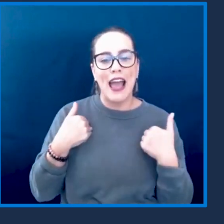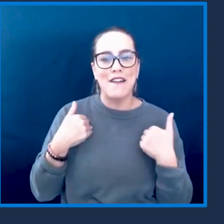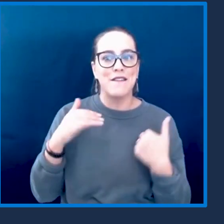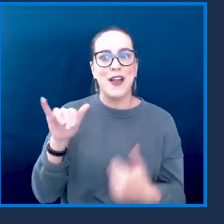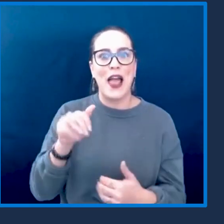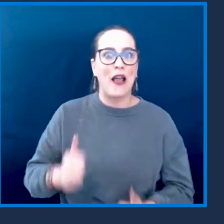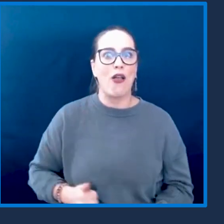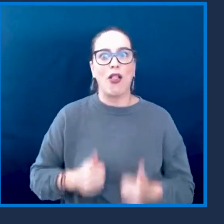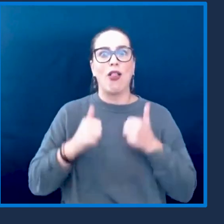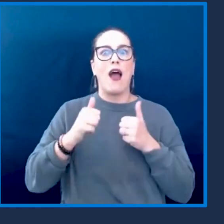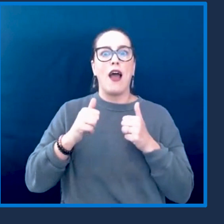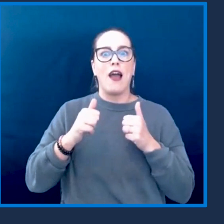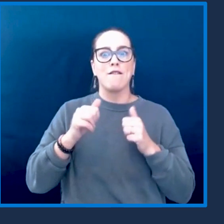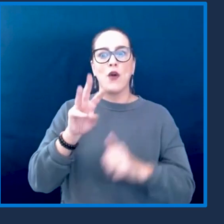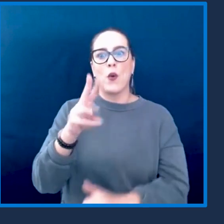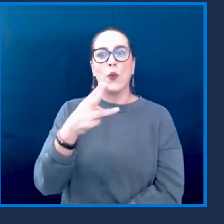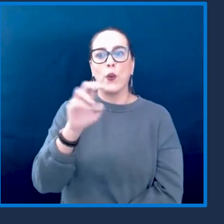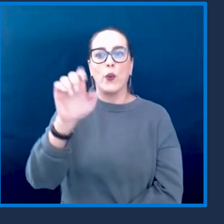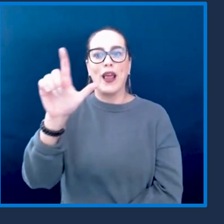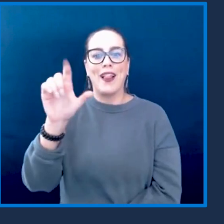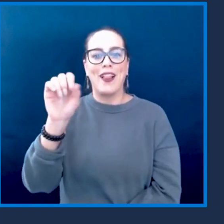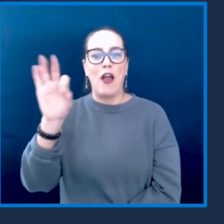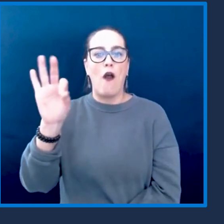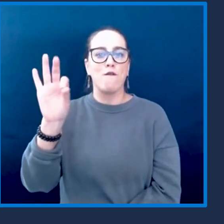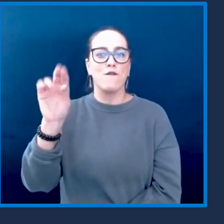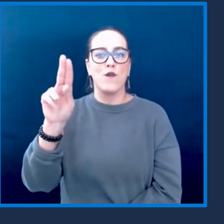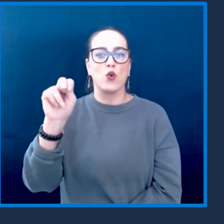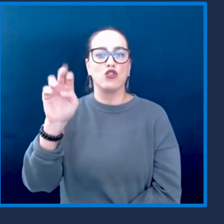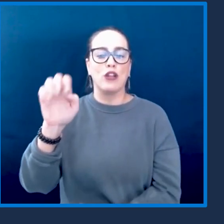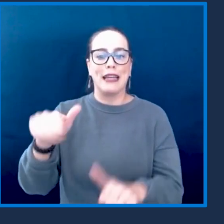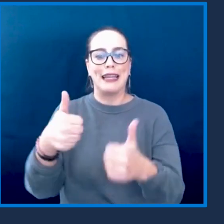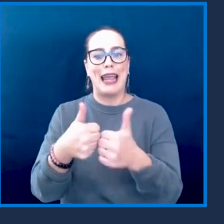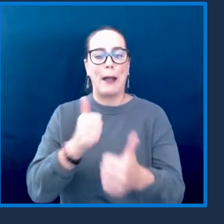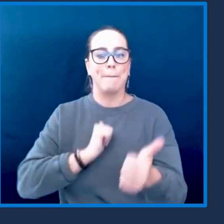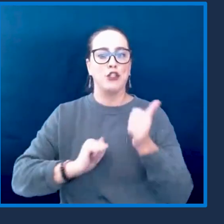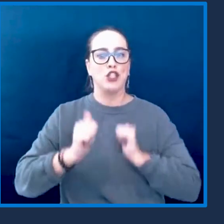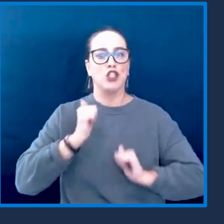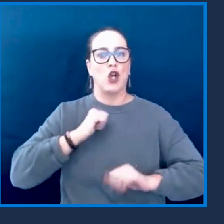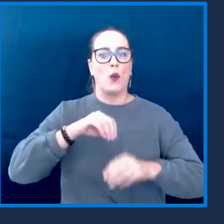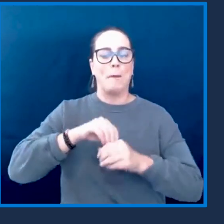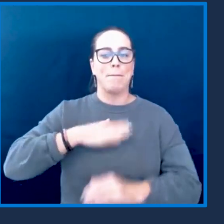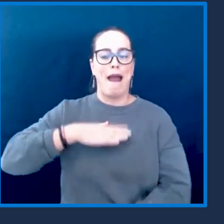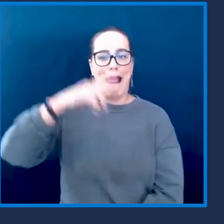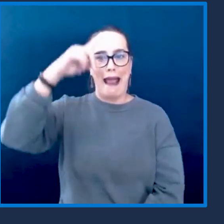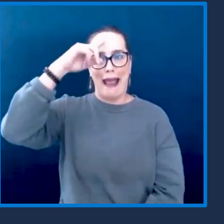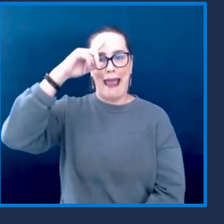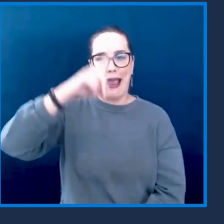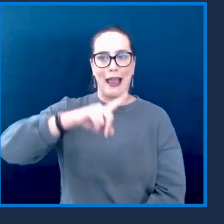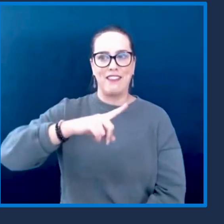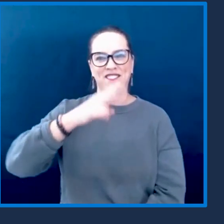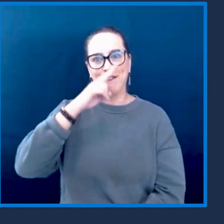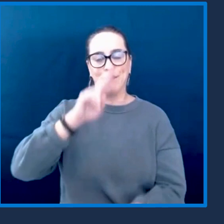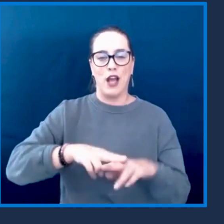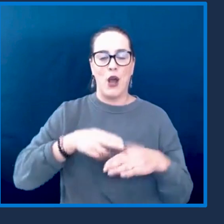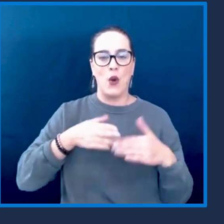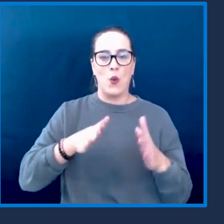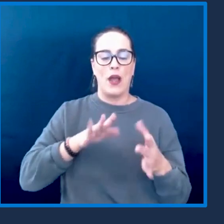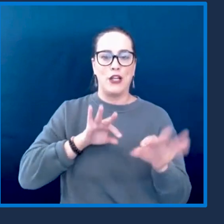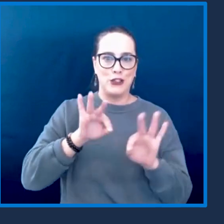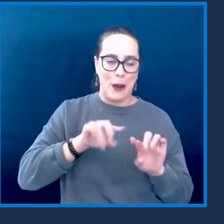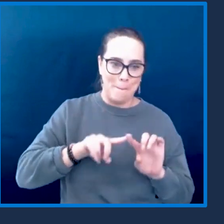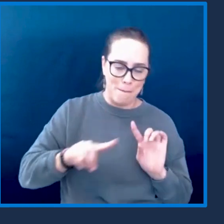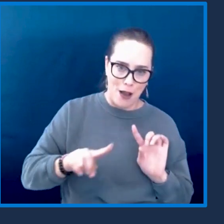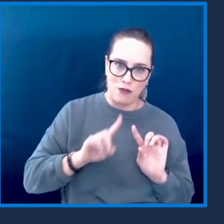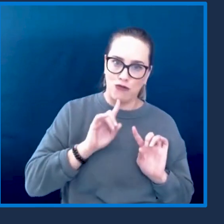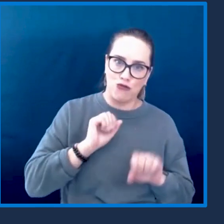game show that's going on in my head. It's kind of like a fun way to describe it, but it's fitting, really. So